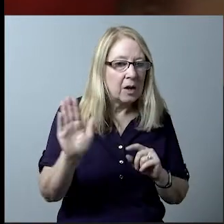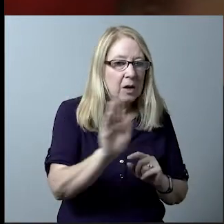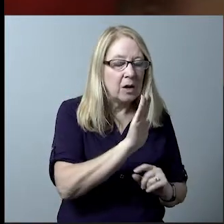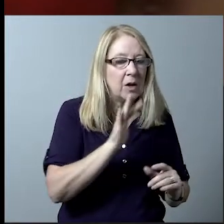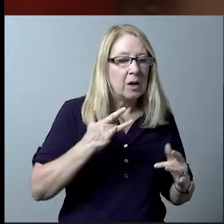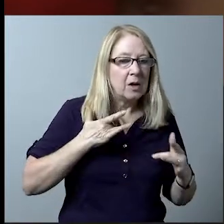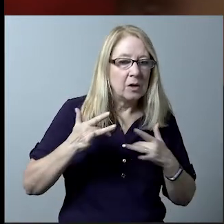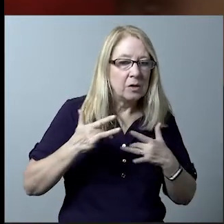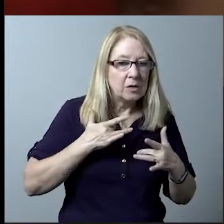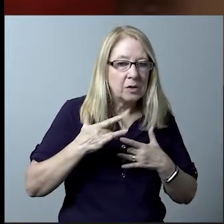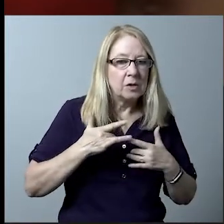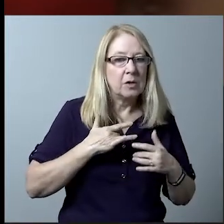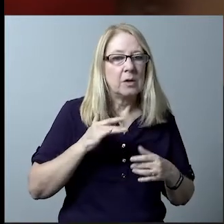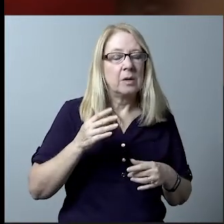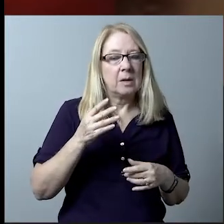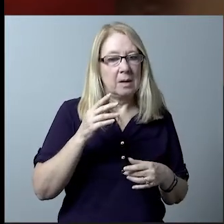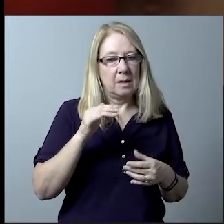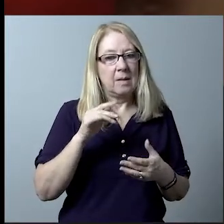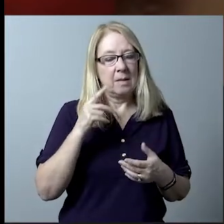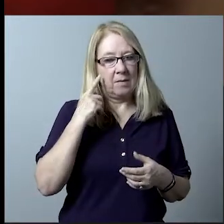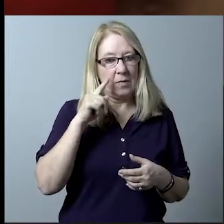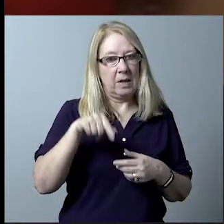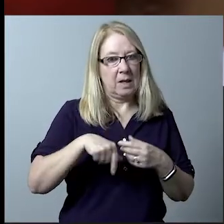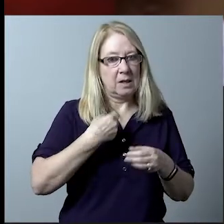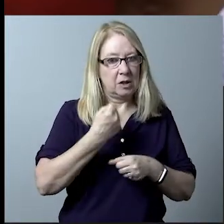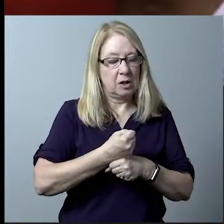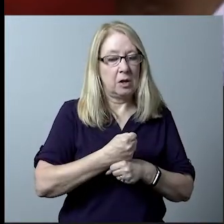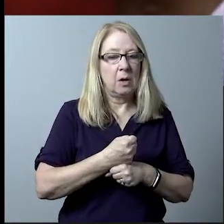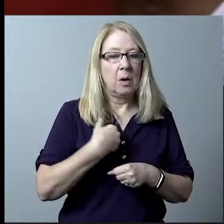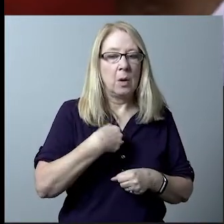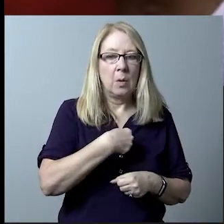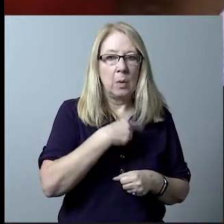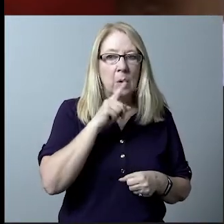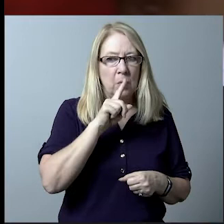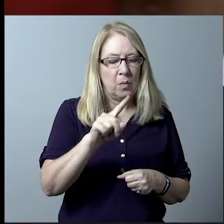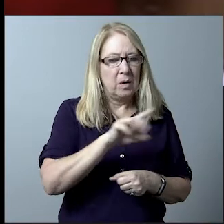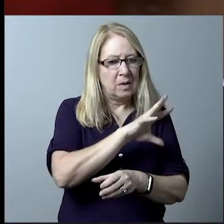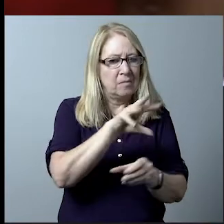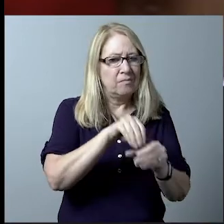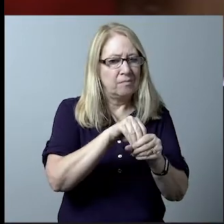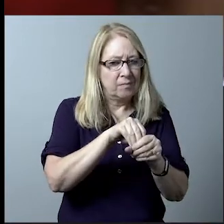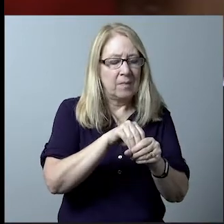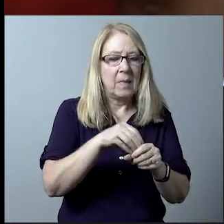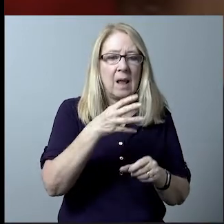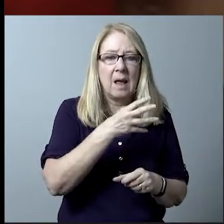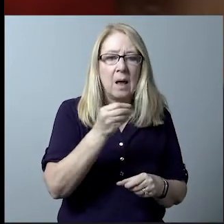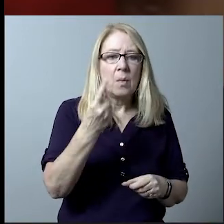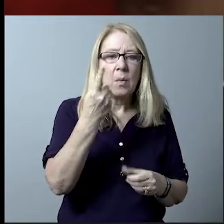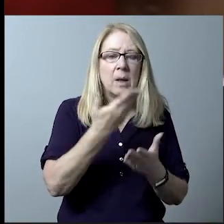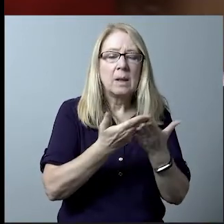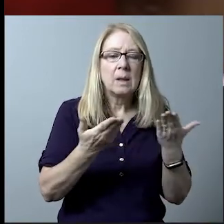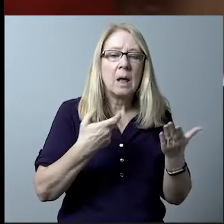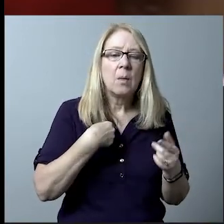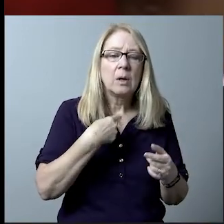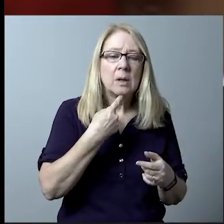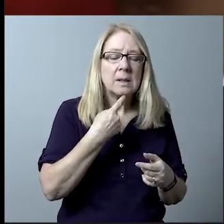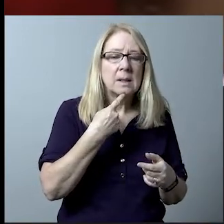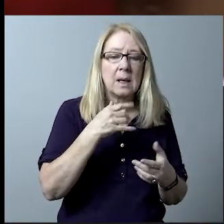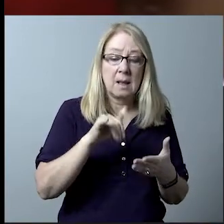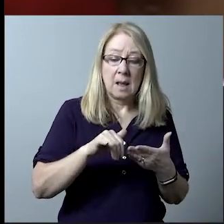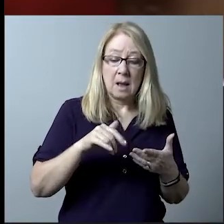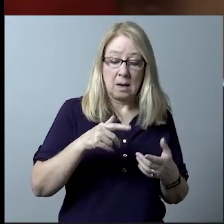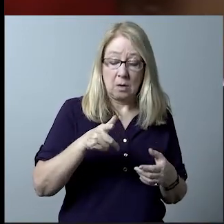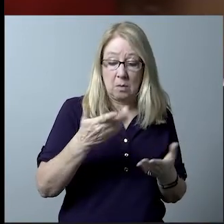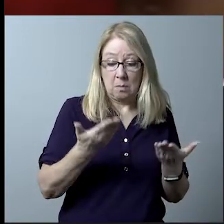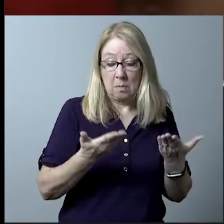from faculty and staff about some of the issues they're having. We are really engaged. And one of